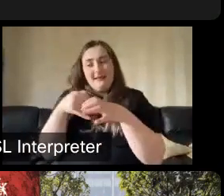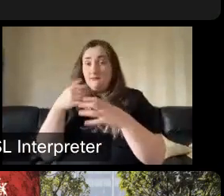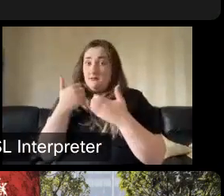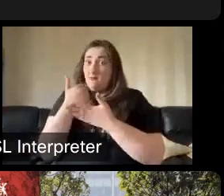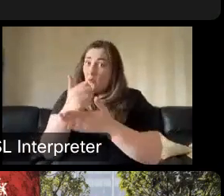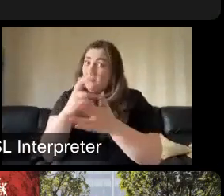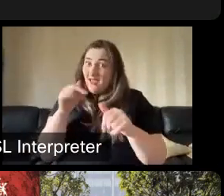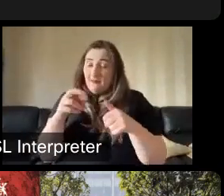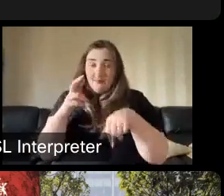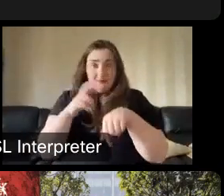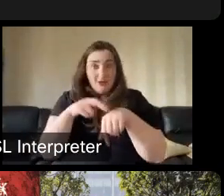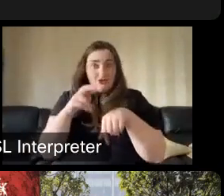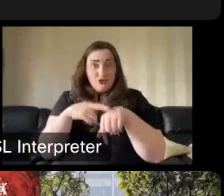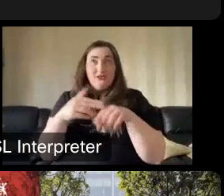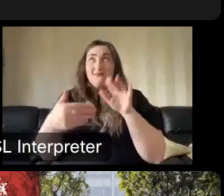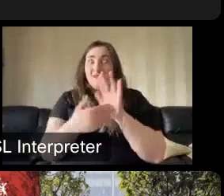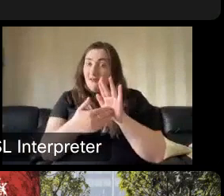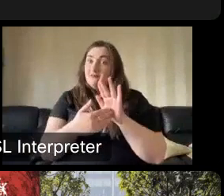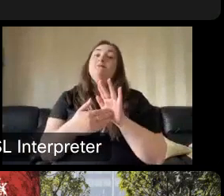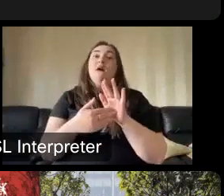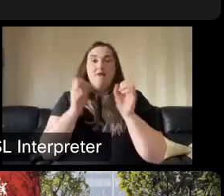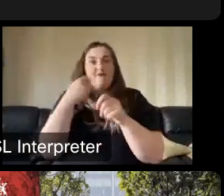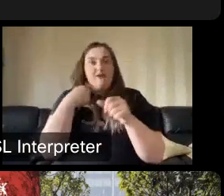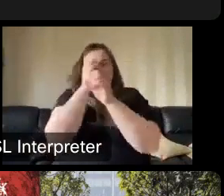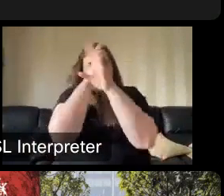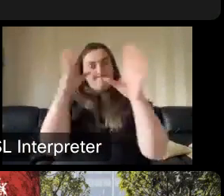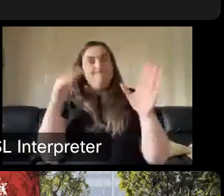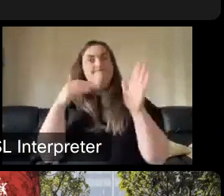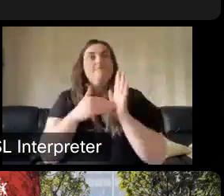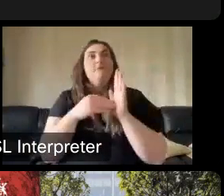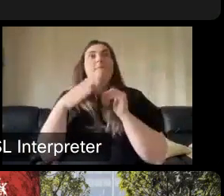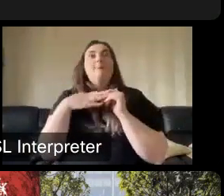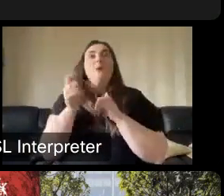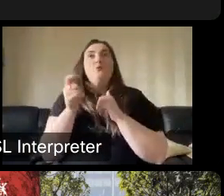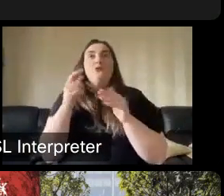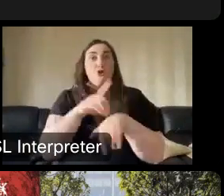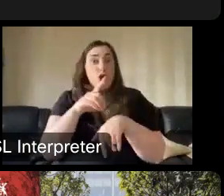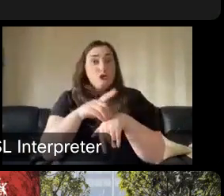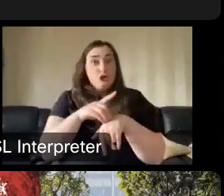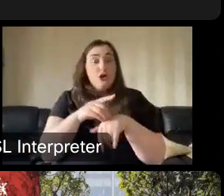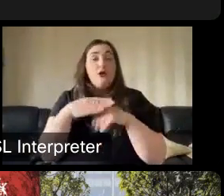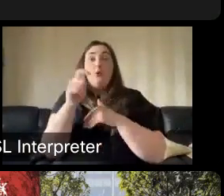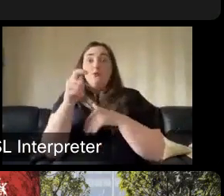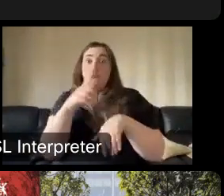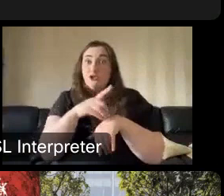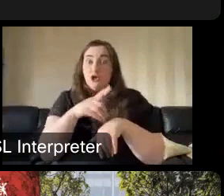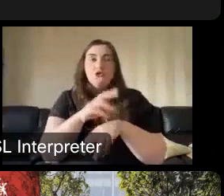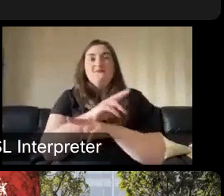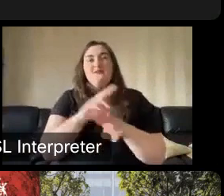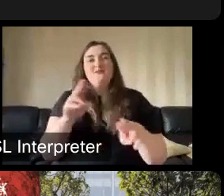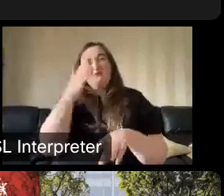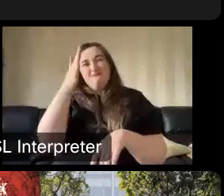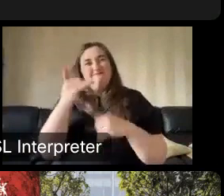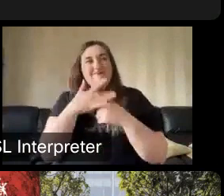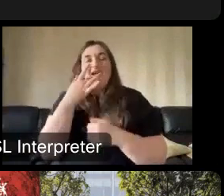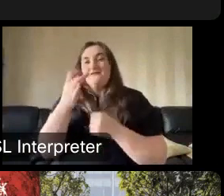better. You know, it's very clear that most doctors, the majority of doctors, do not go for help. That